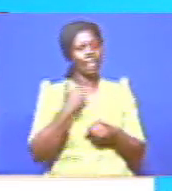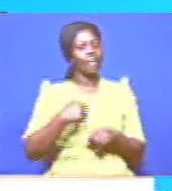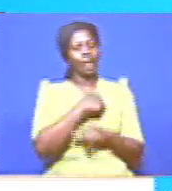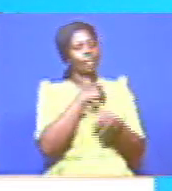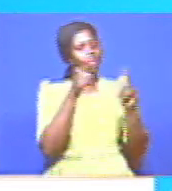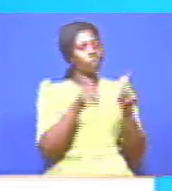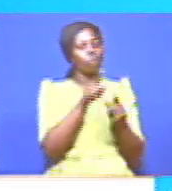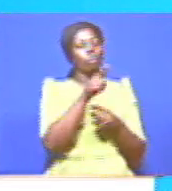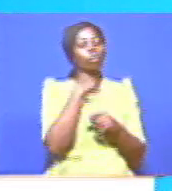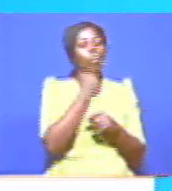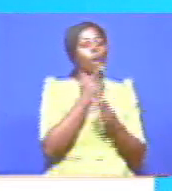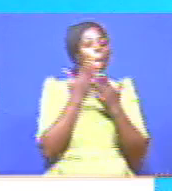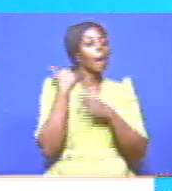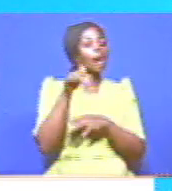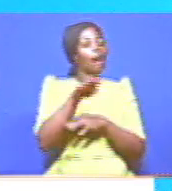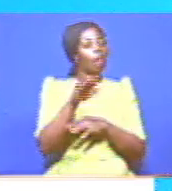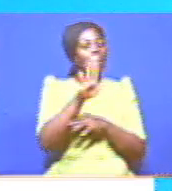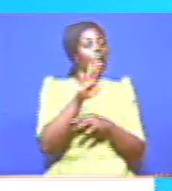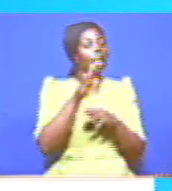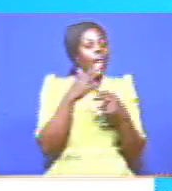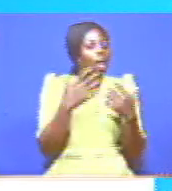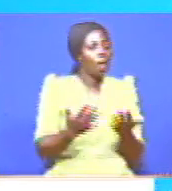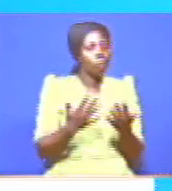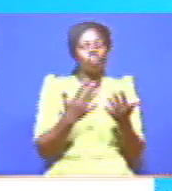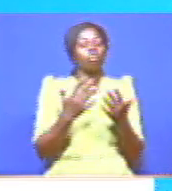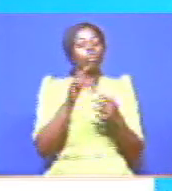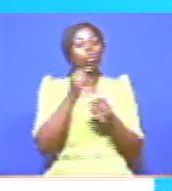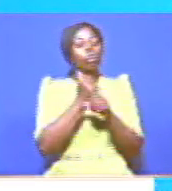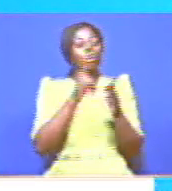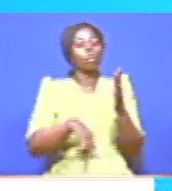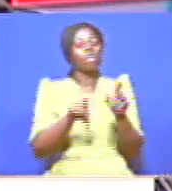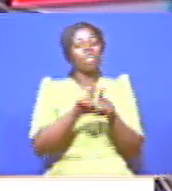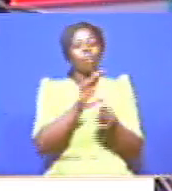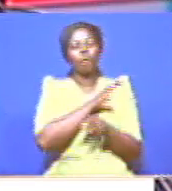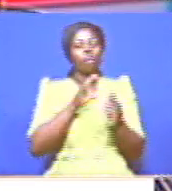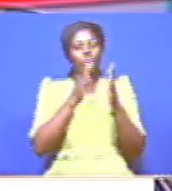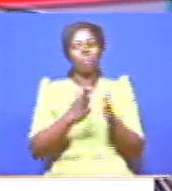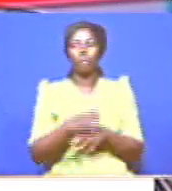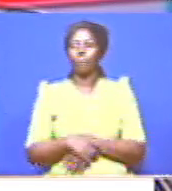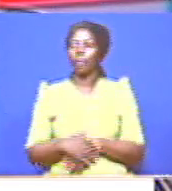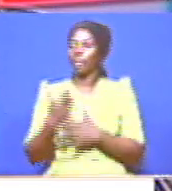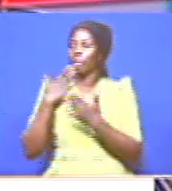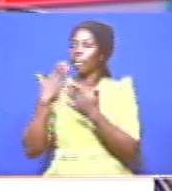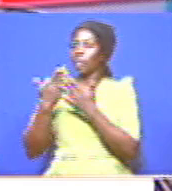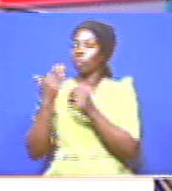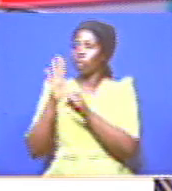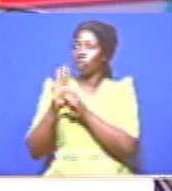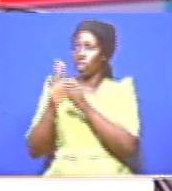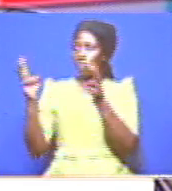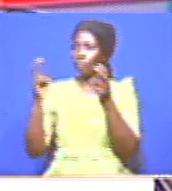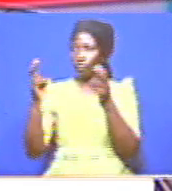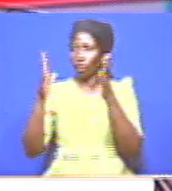who you are, what your background is, and what exactly you do at the commission, for the sake of our viewers? Thank you very much, viewers